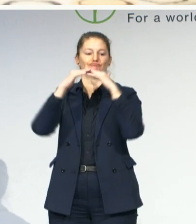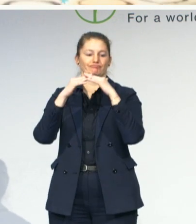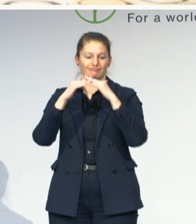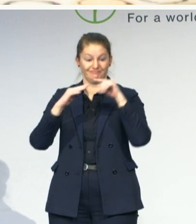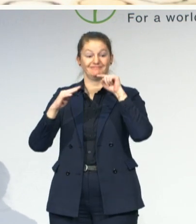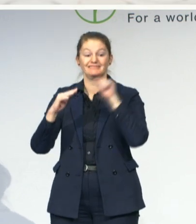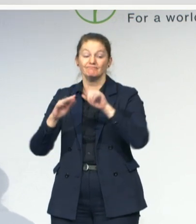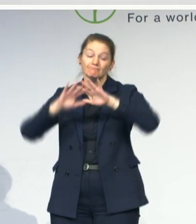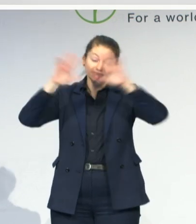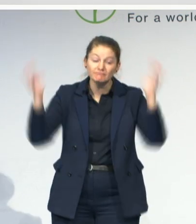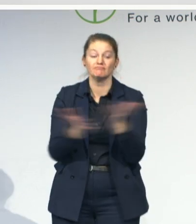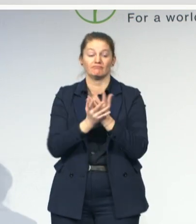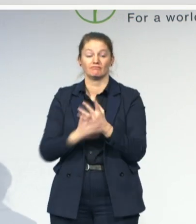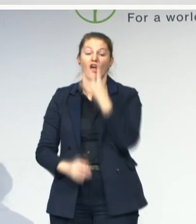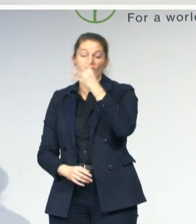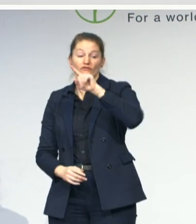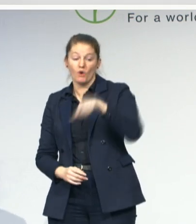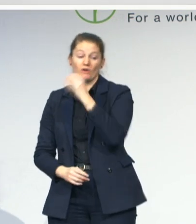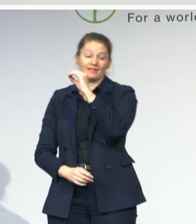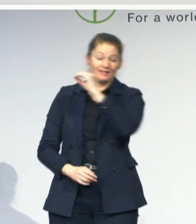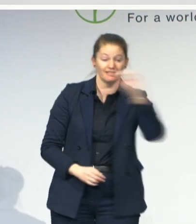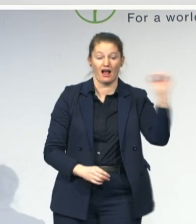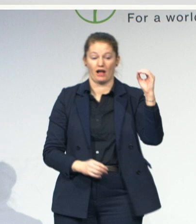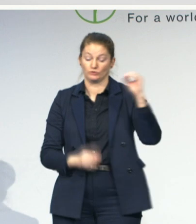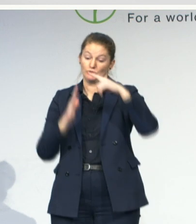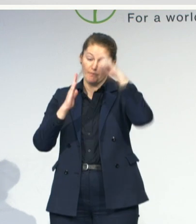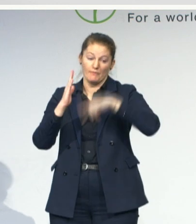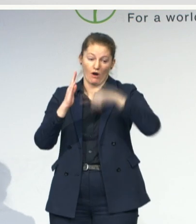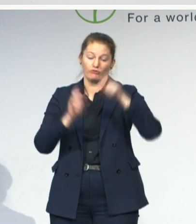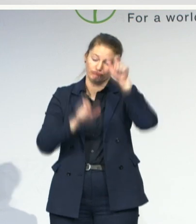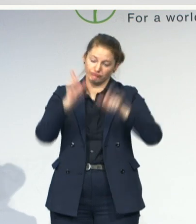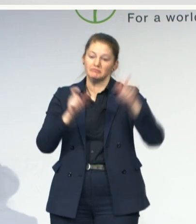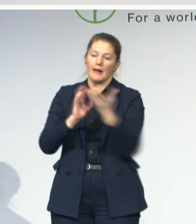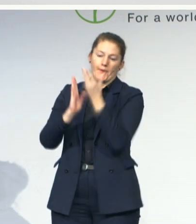than 4,000 times every month.